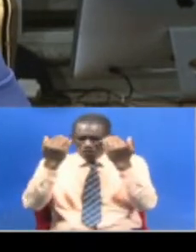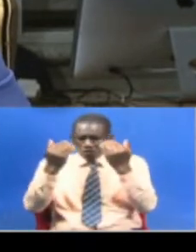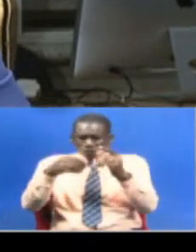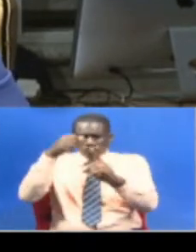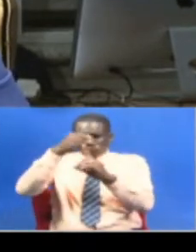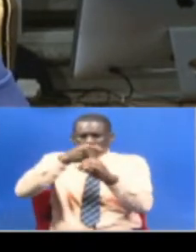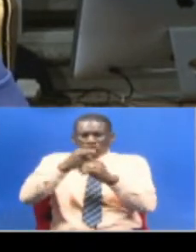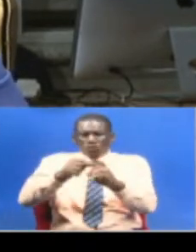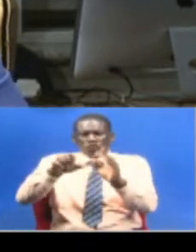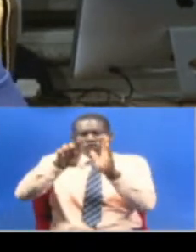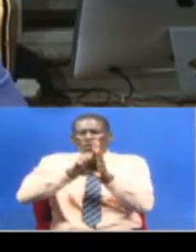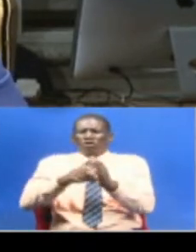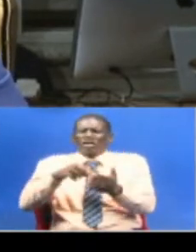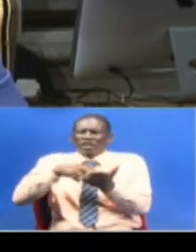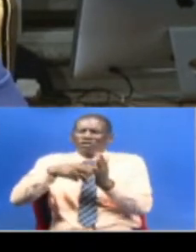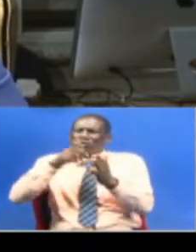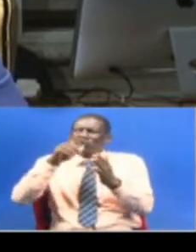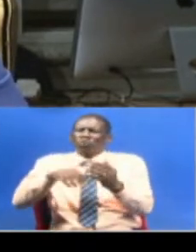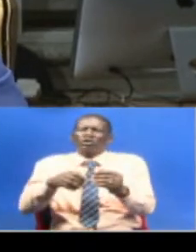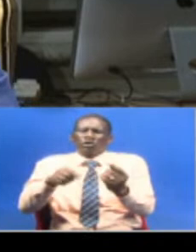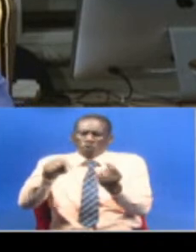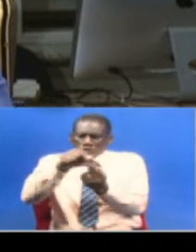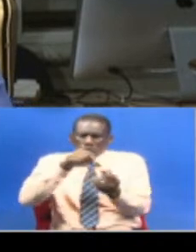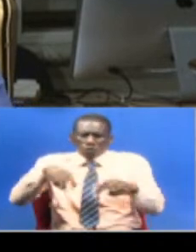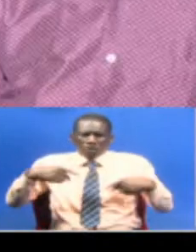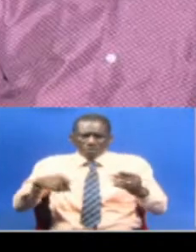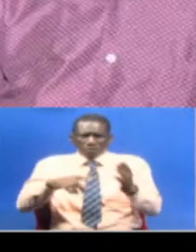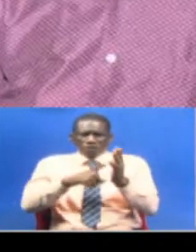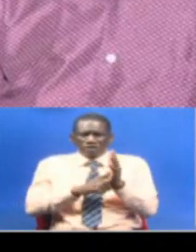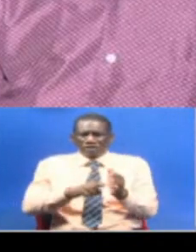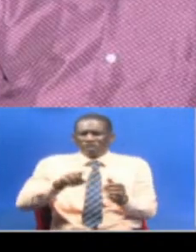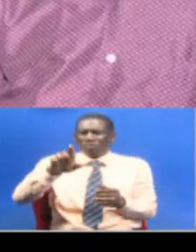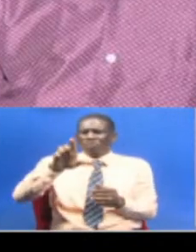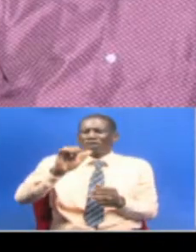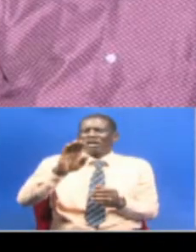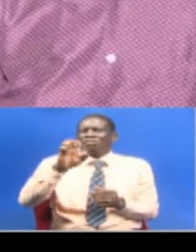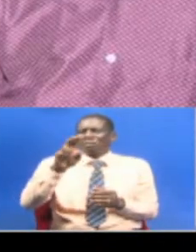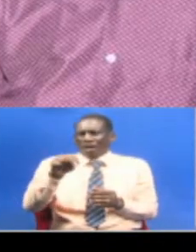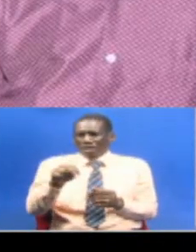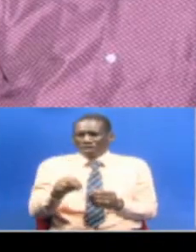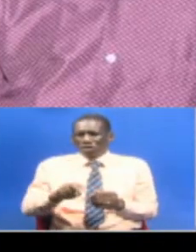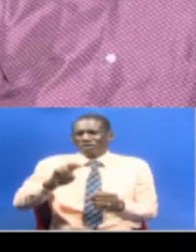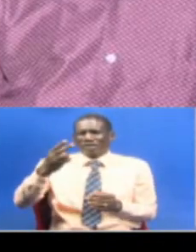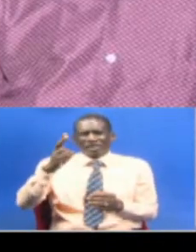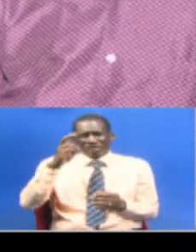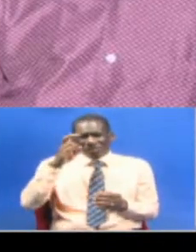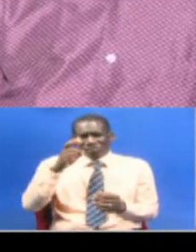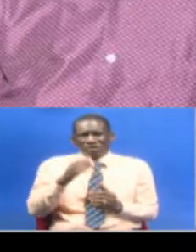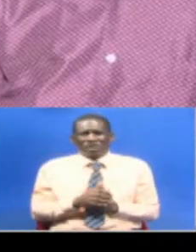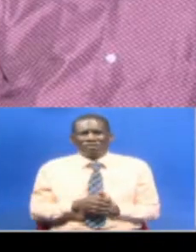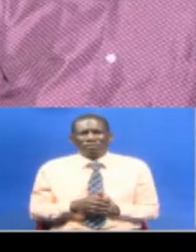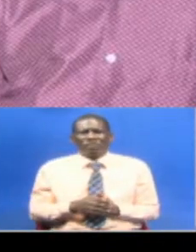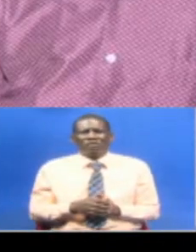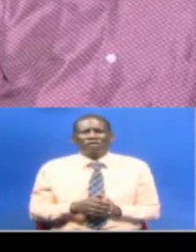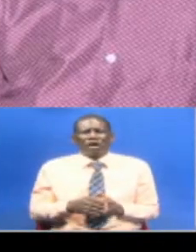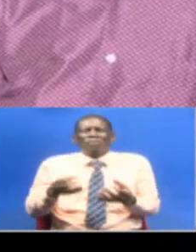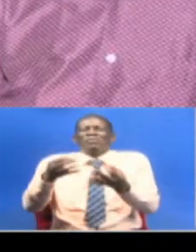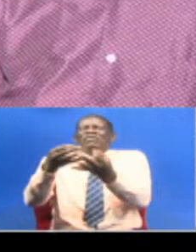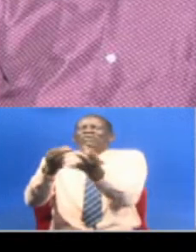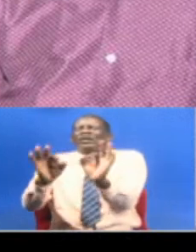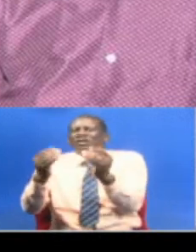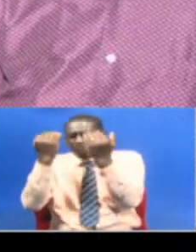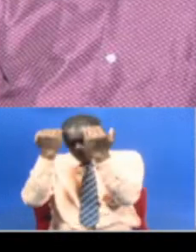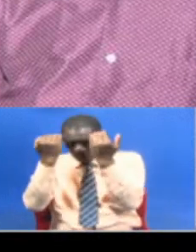What does it mean when people like Liban Abdullahi, who was the second accused, he's been acquitted by the